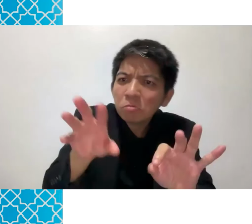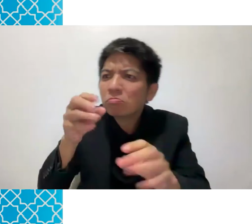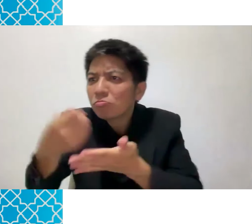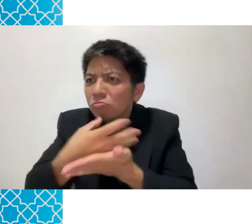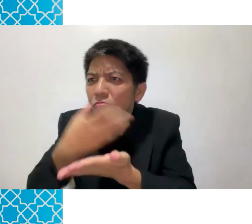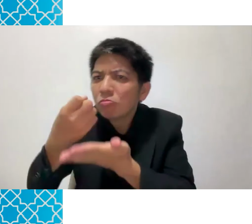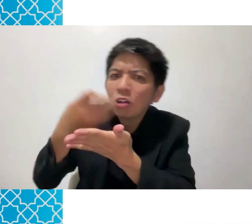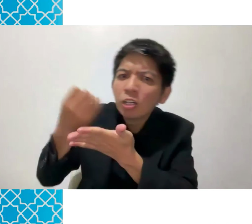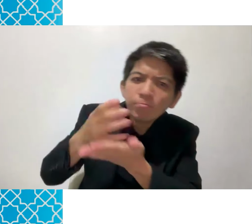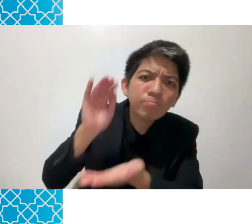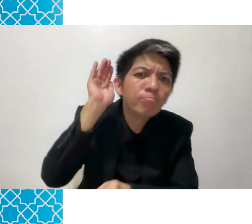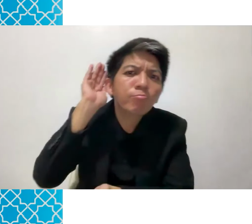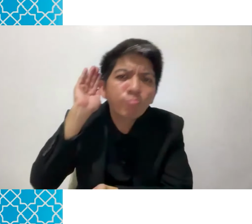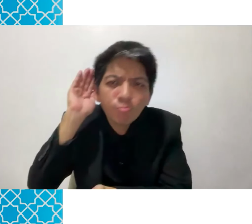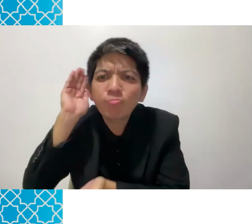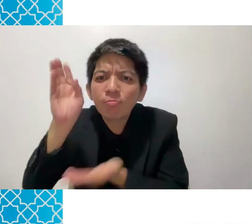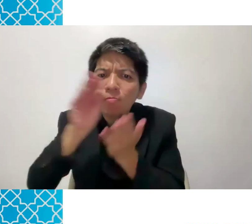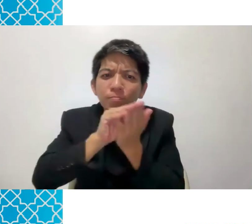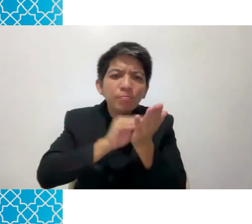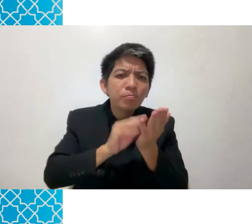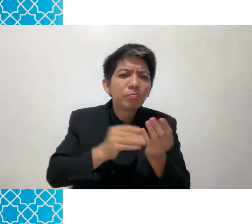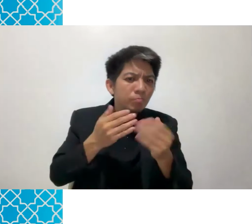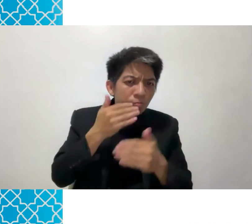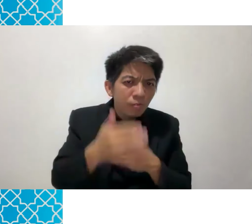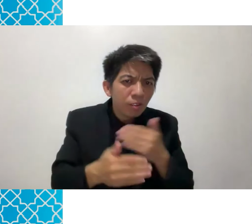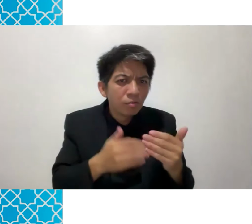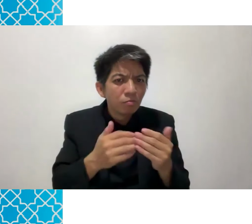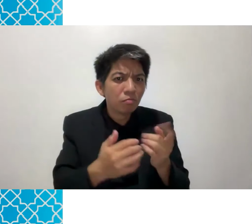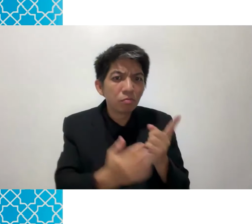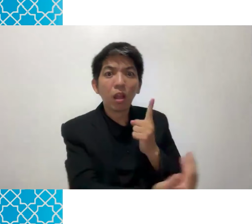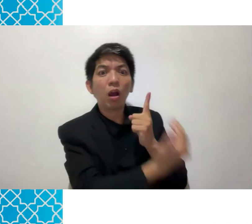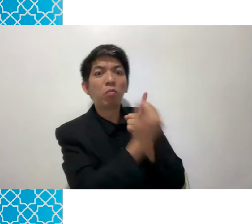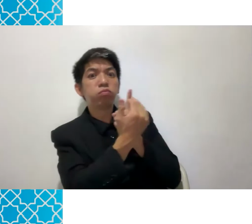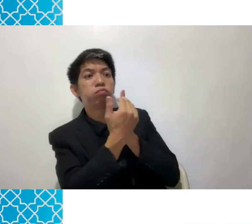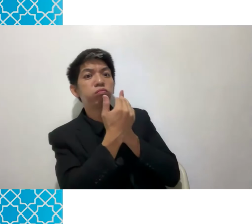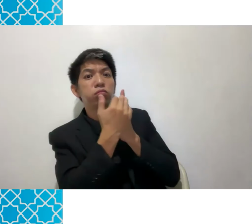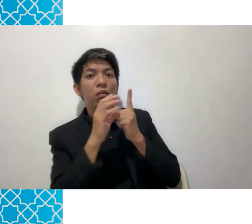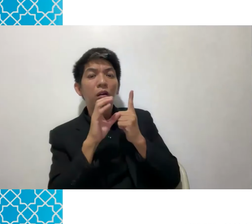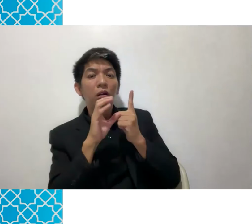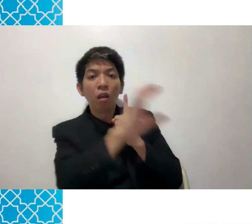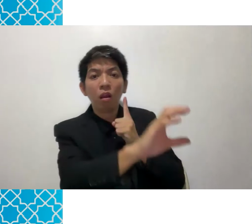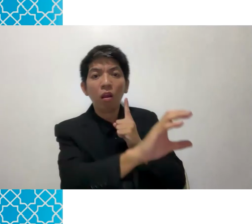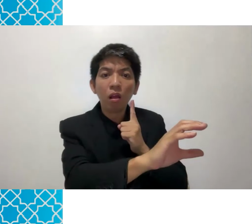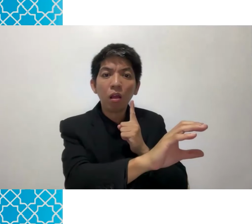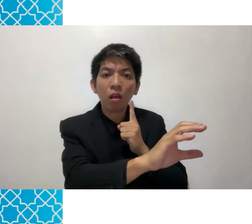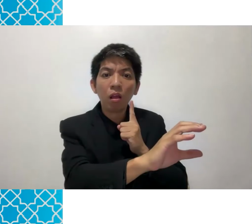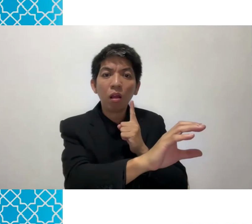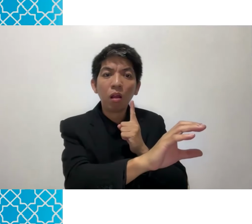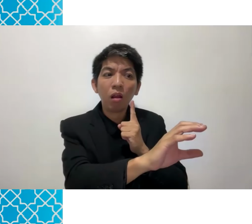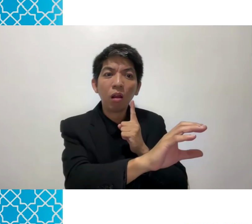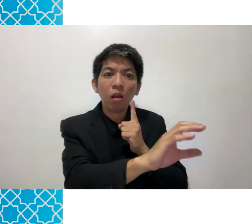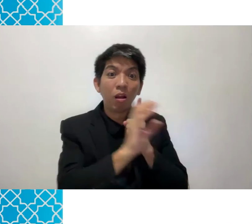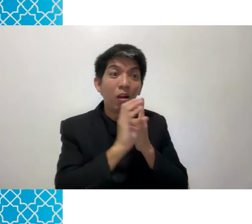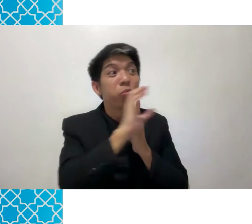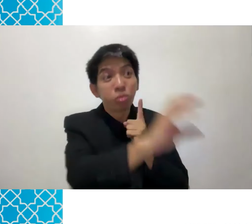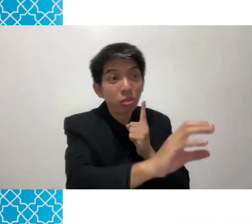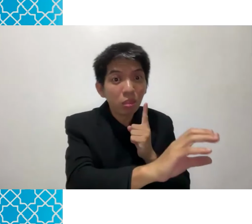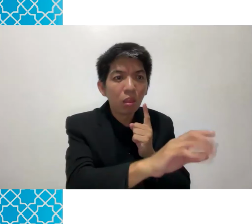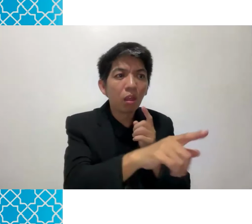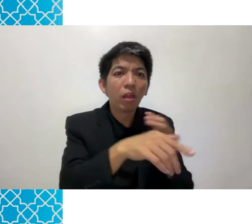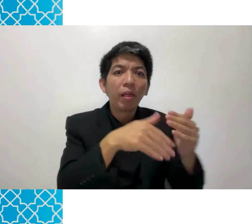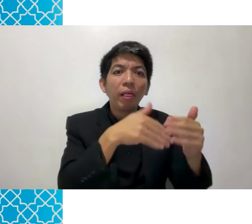with a project for our financing, it's already half cooked. Our interventions scope is